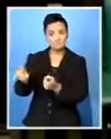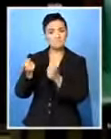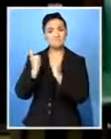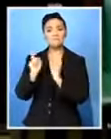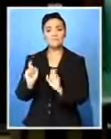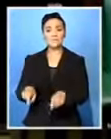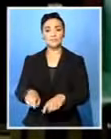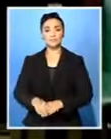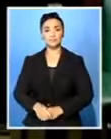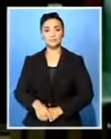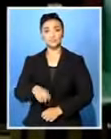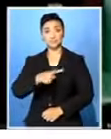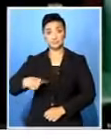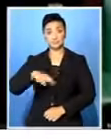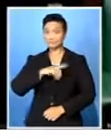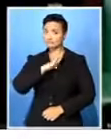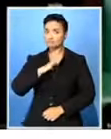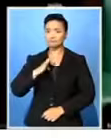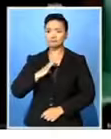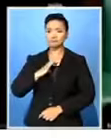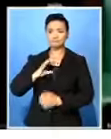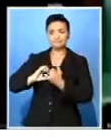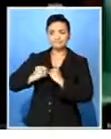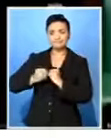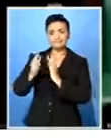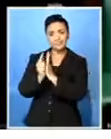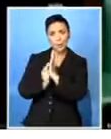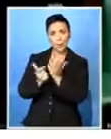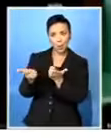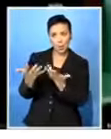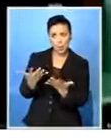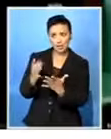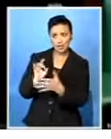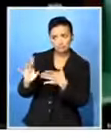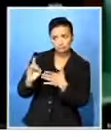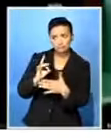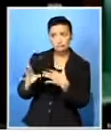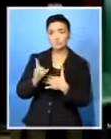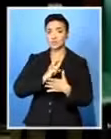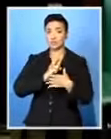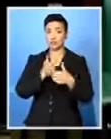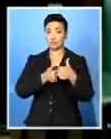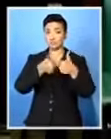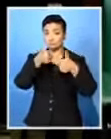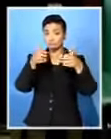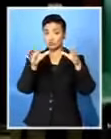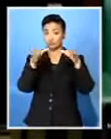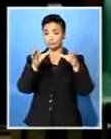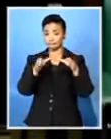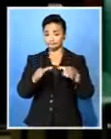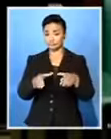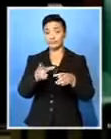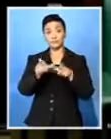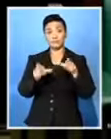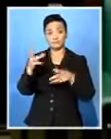is seeking legal opinion on the liability of board members, officials, group executives and employees who